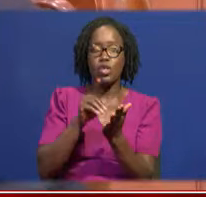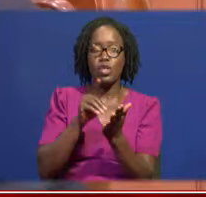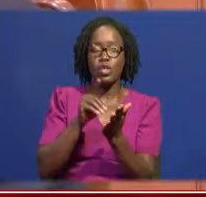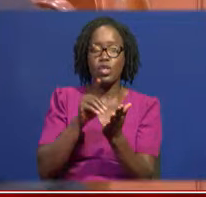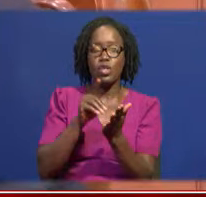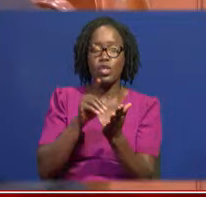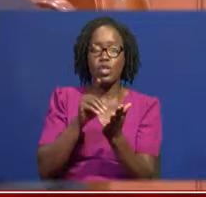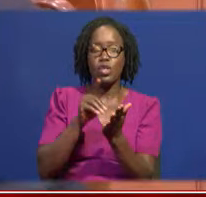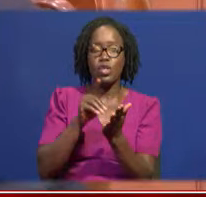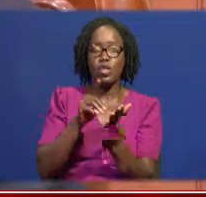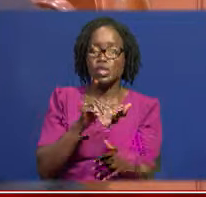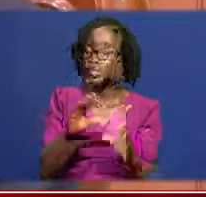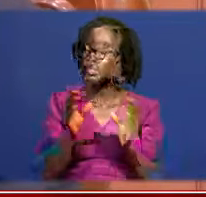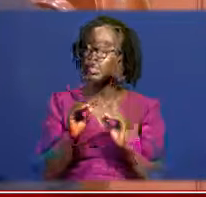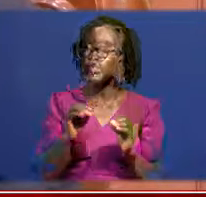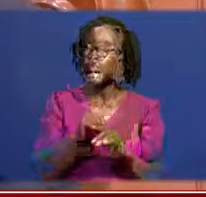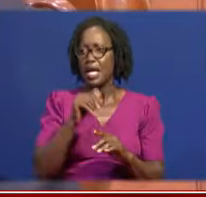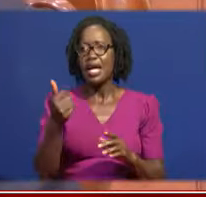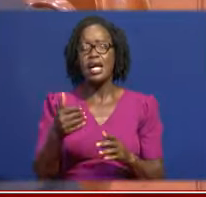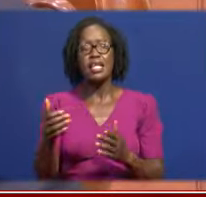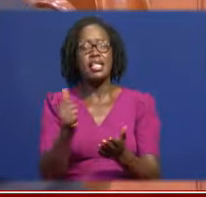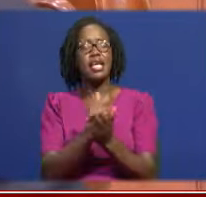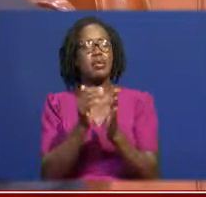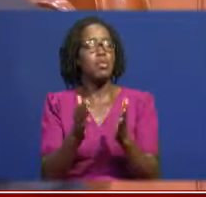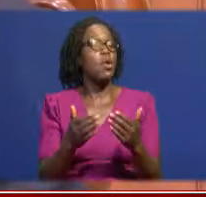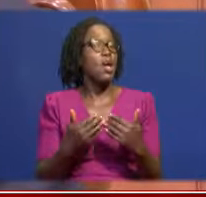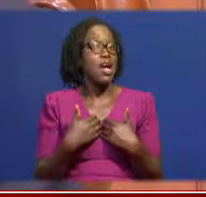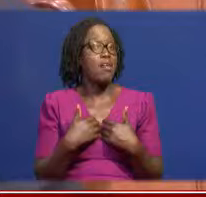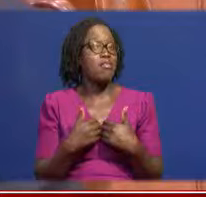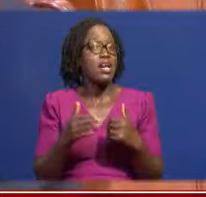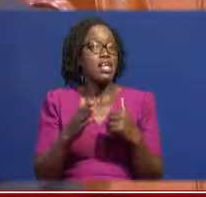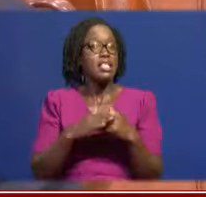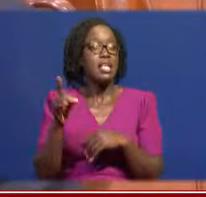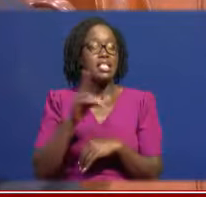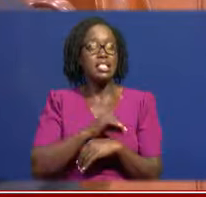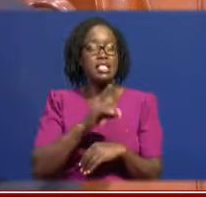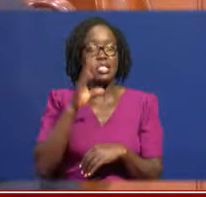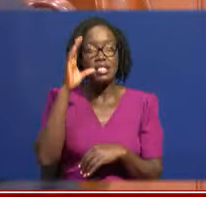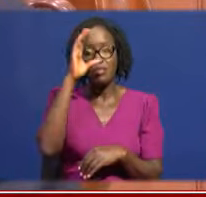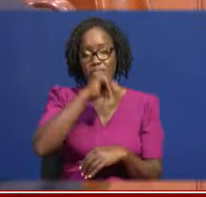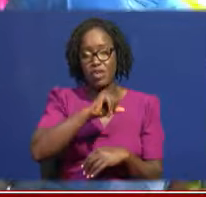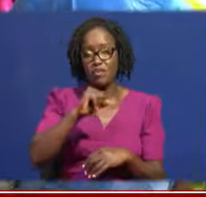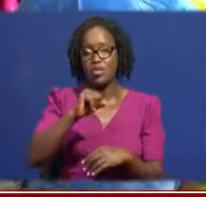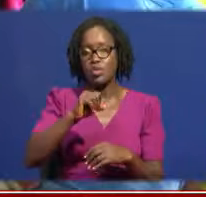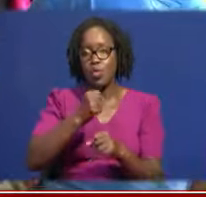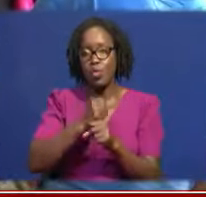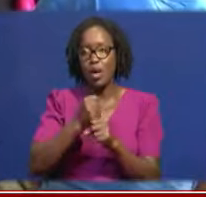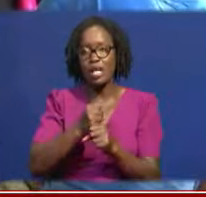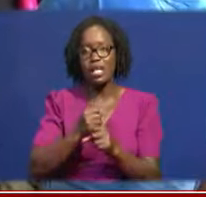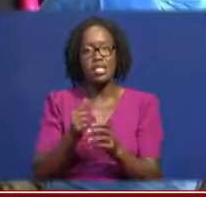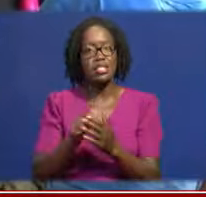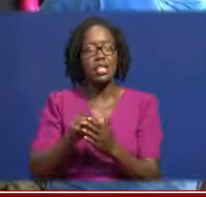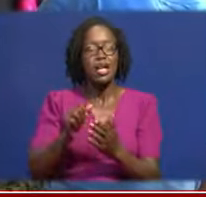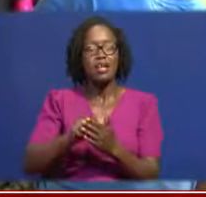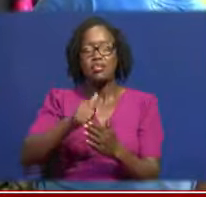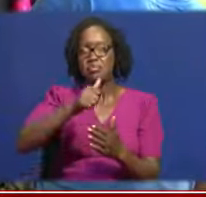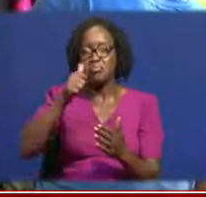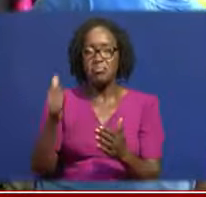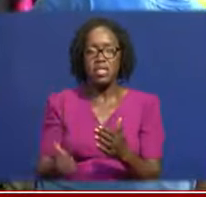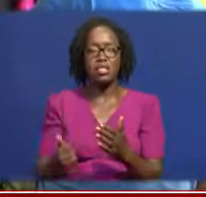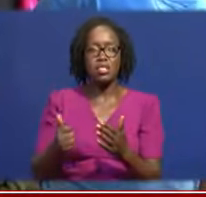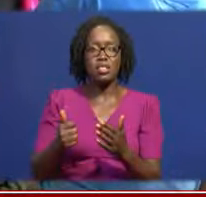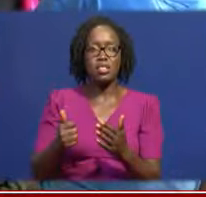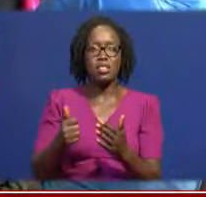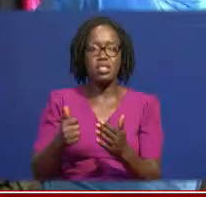an issue with another employer. The 9 days that they don't come to work is absconding of duty. In a bid to ease the suffering